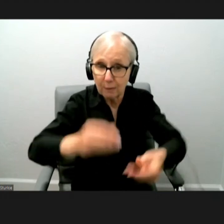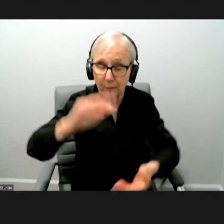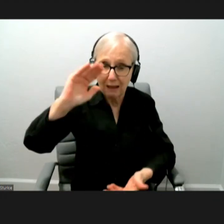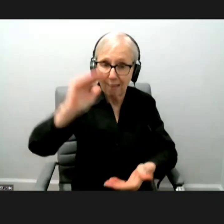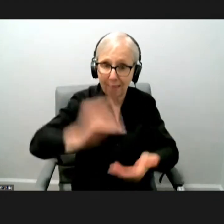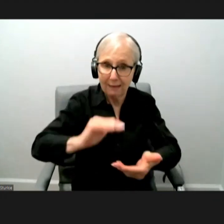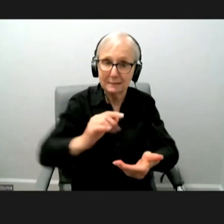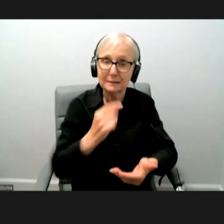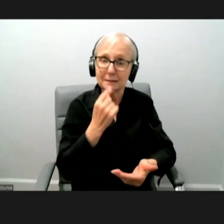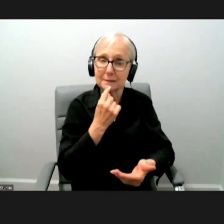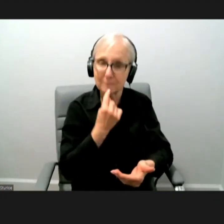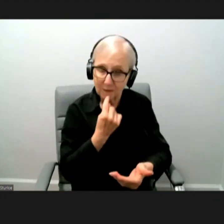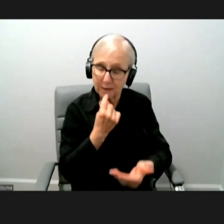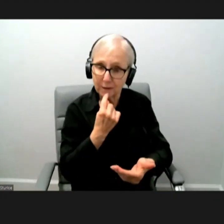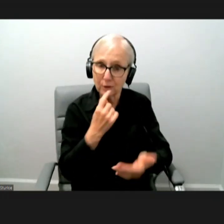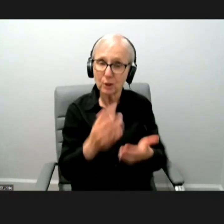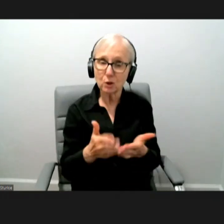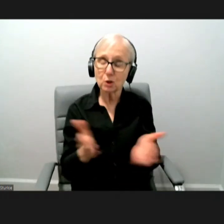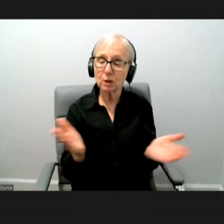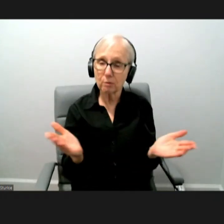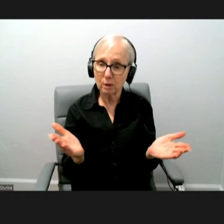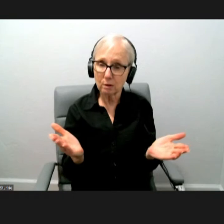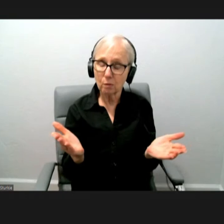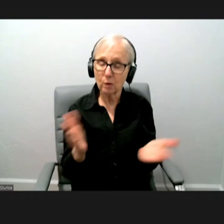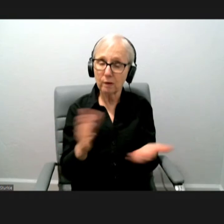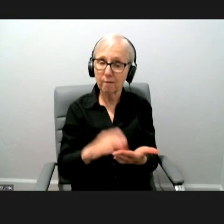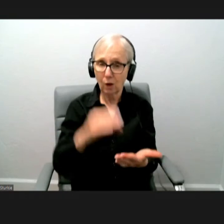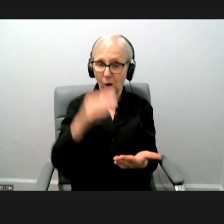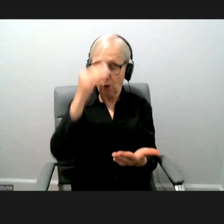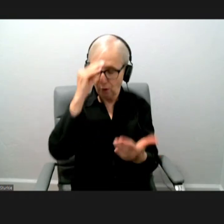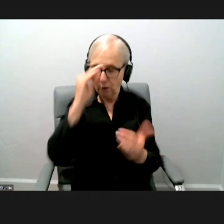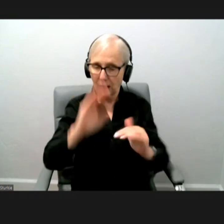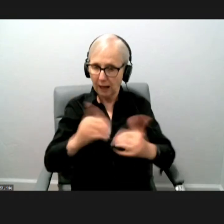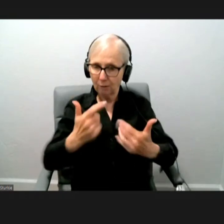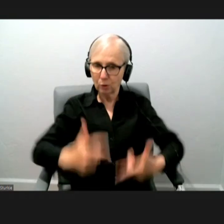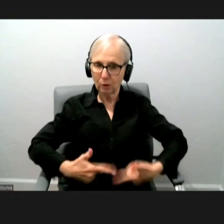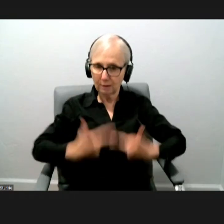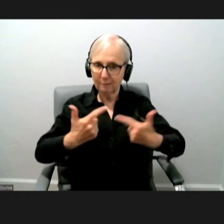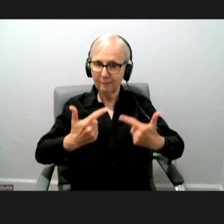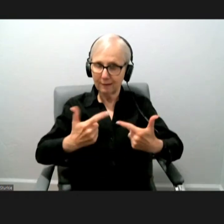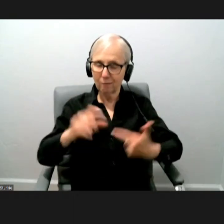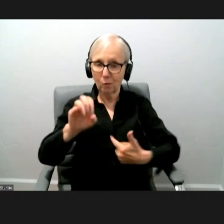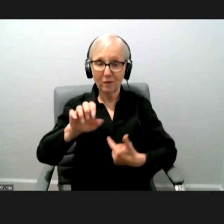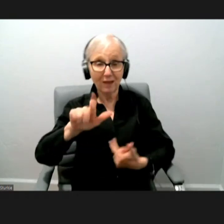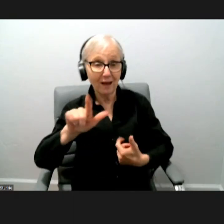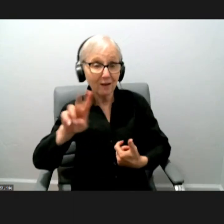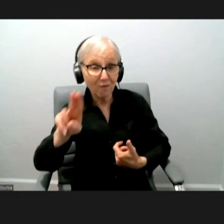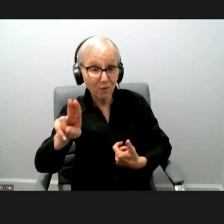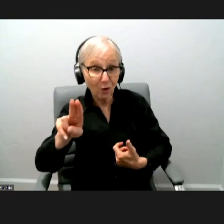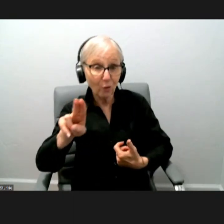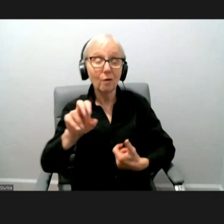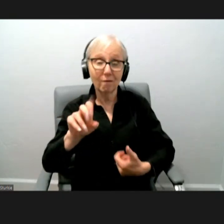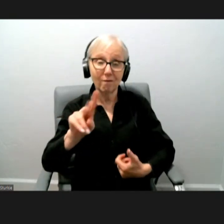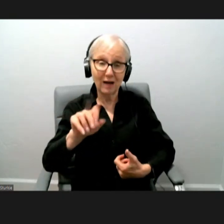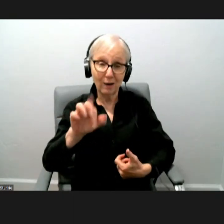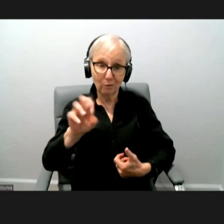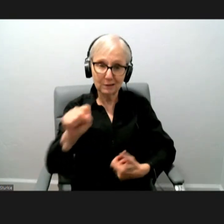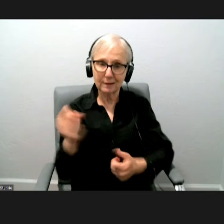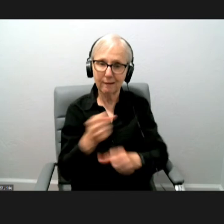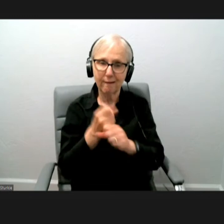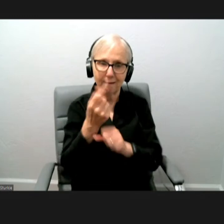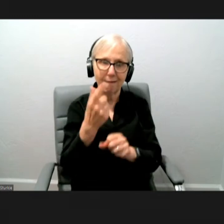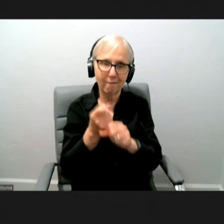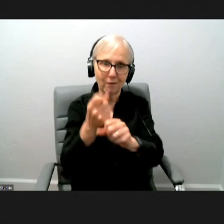overall. And so, we have learned how to live with the influenza virus, right? And every season, we